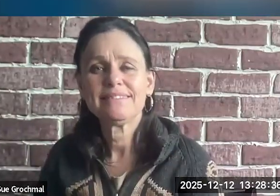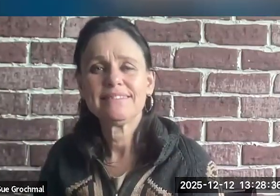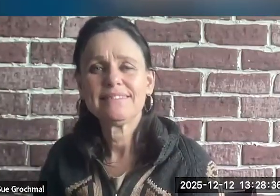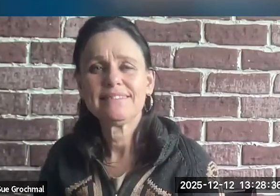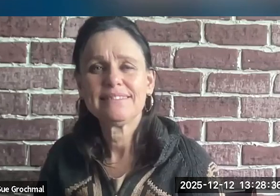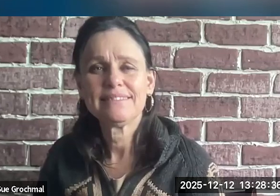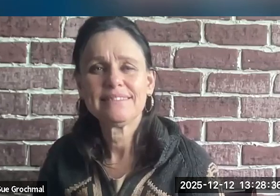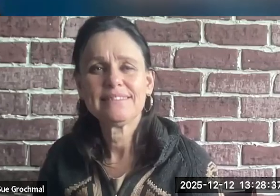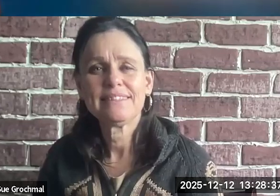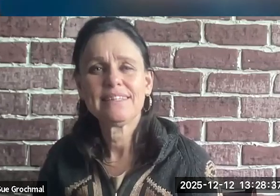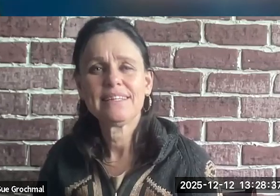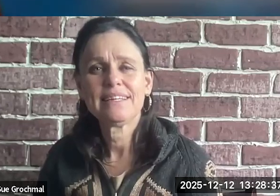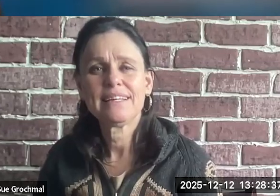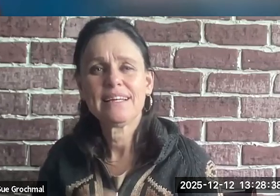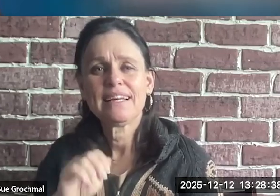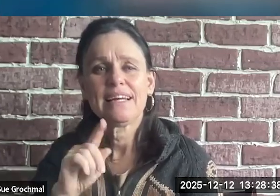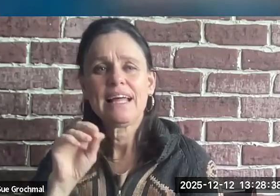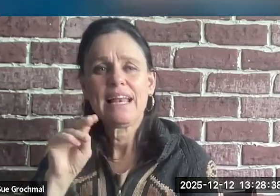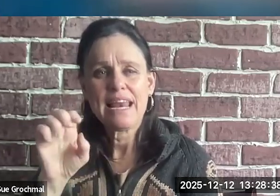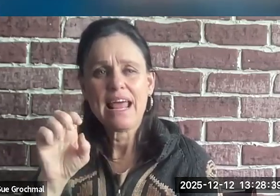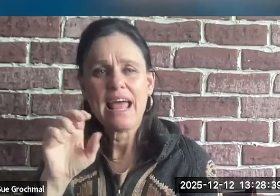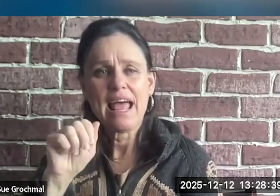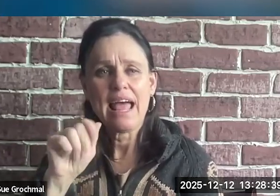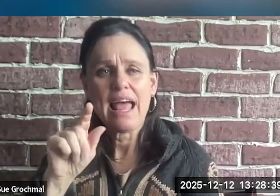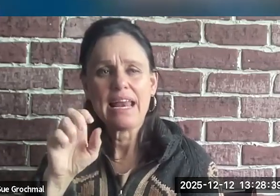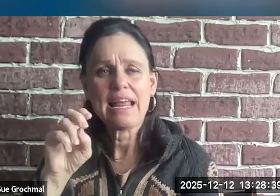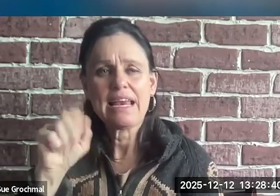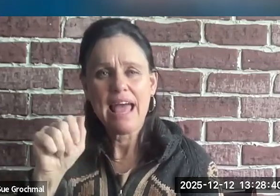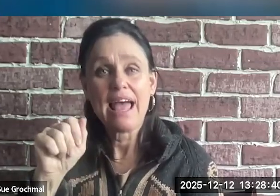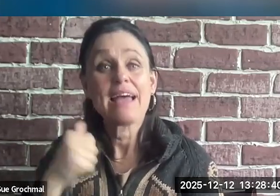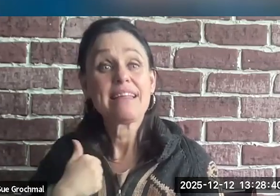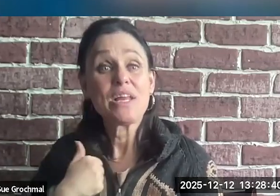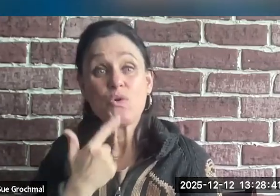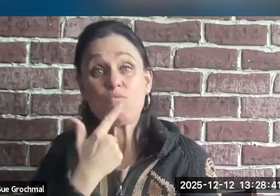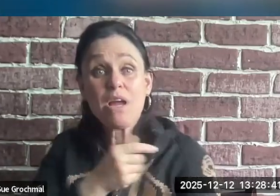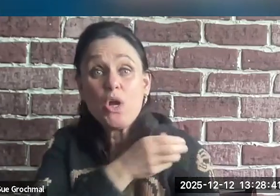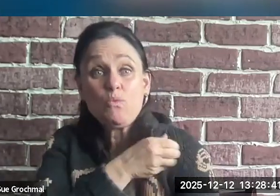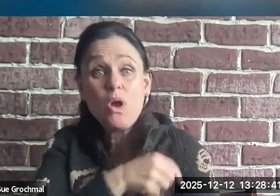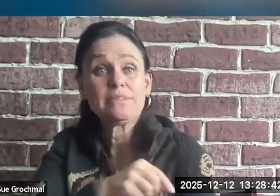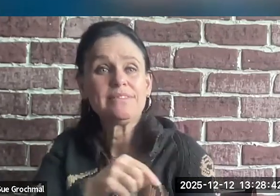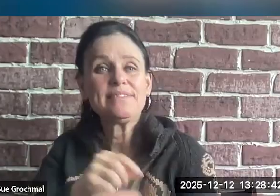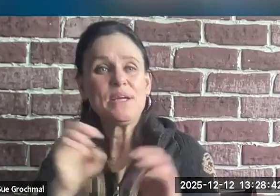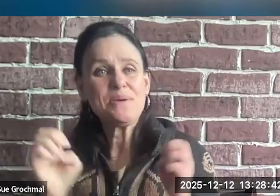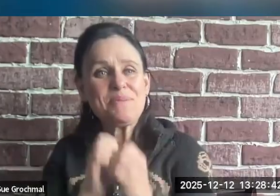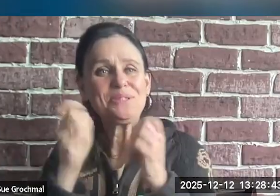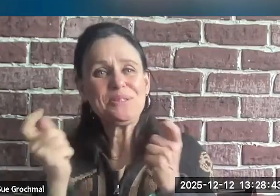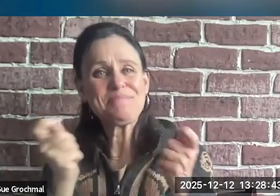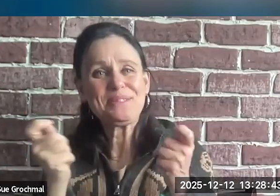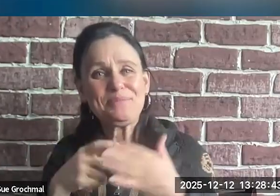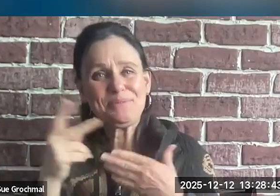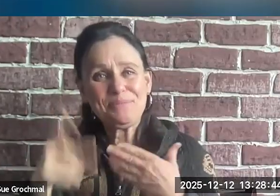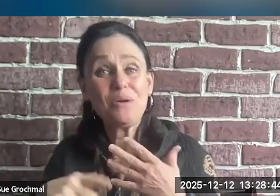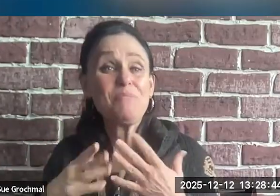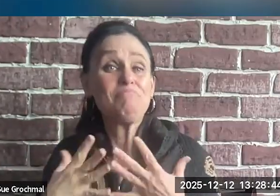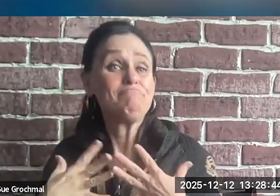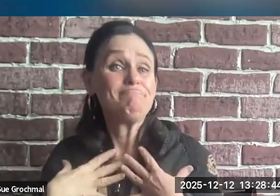Hi everyone, my name is Alina Konevsky and I am with the Canadian Red Cross Emergency Management Program. We're honored